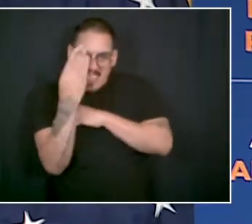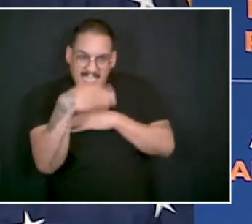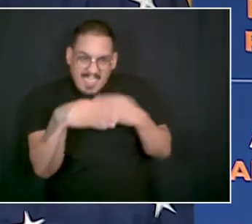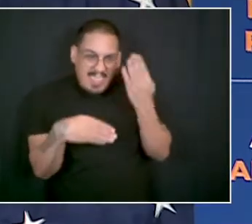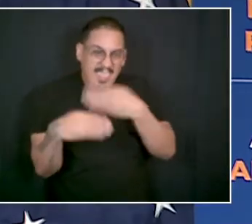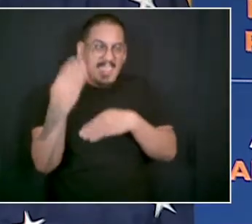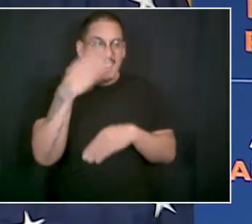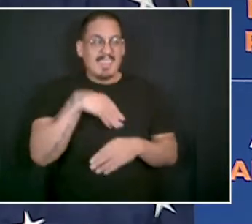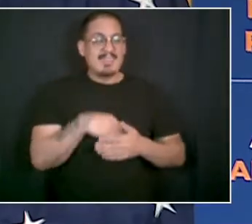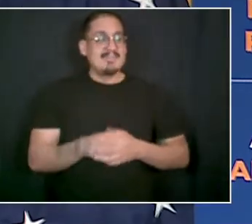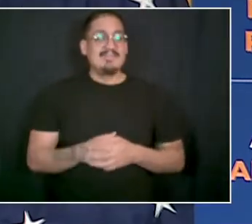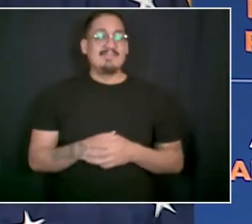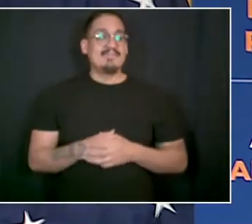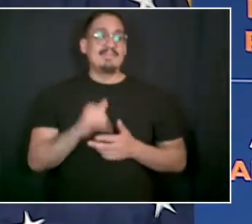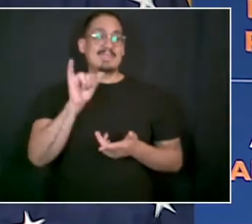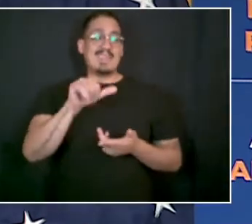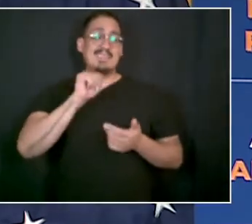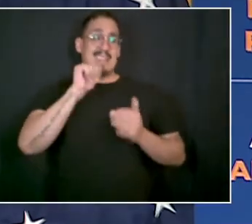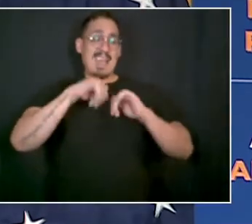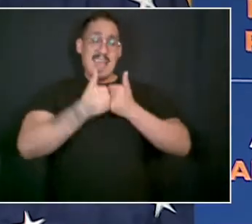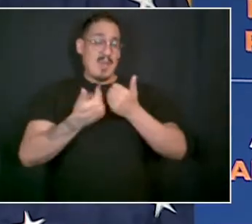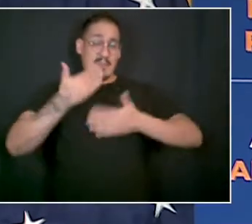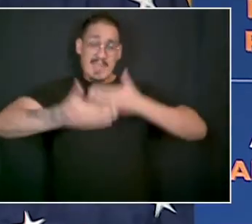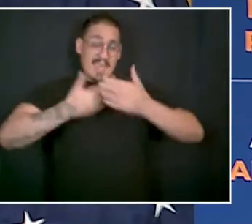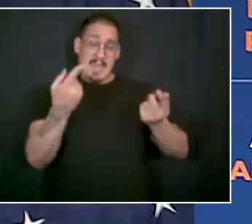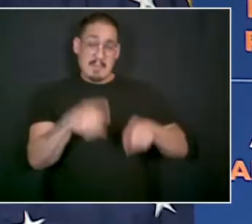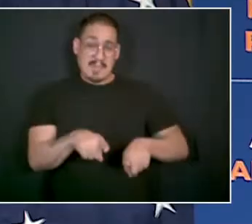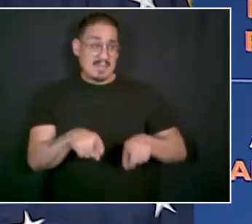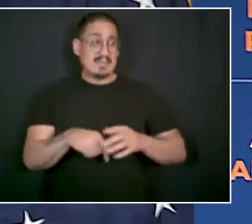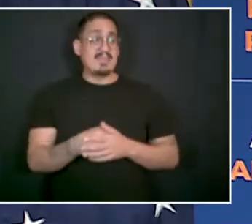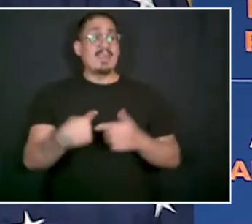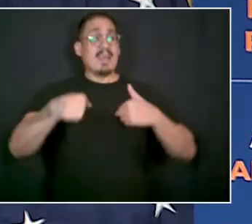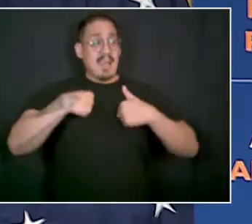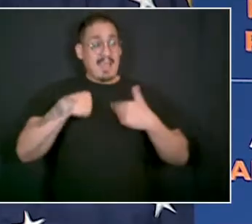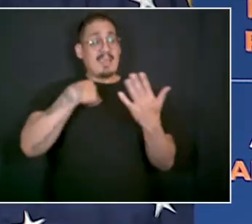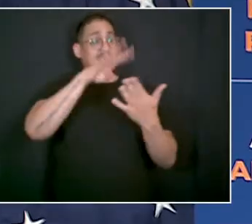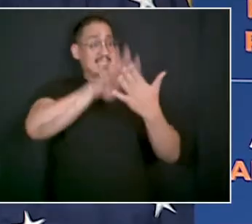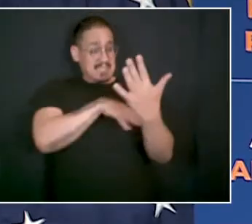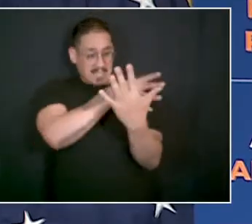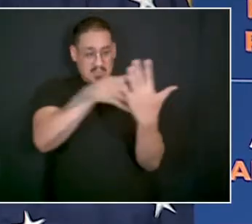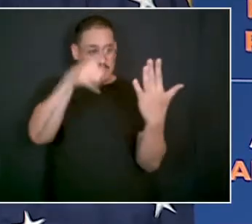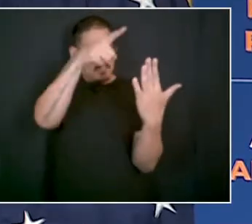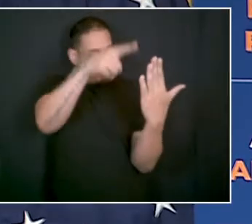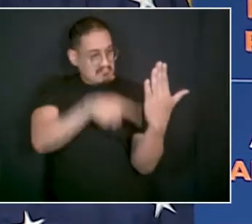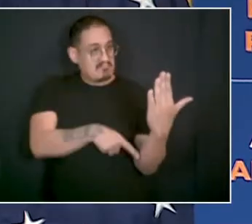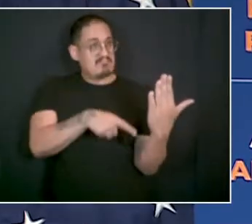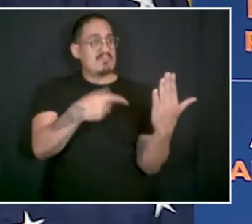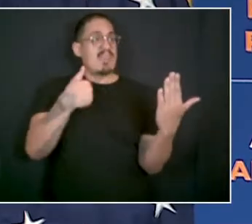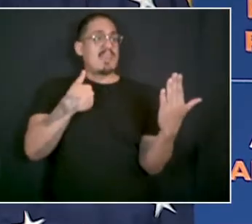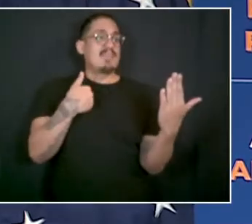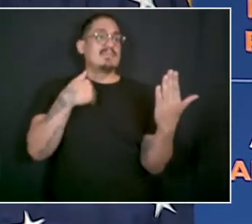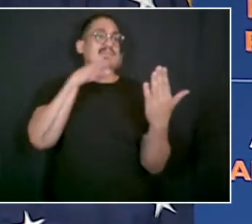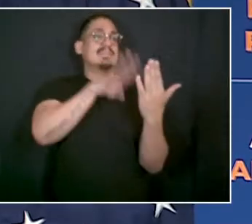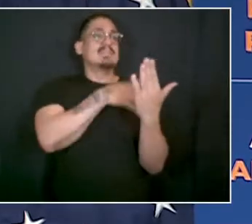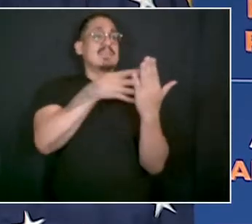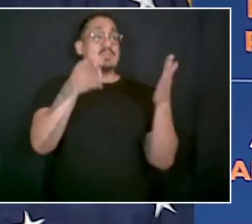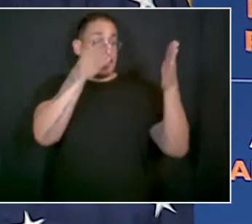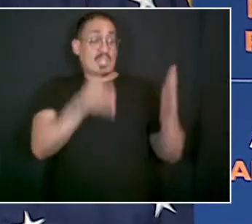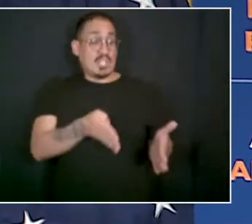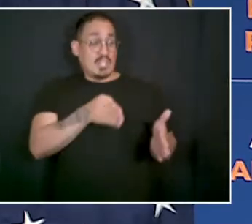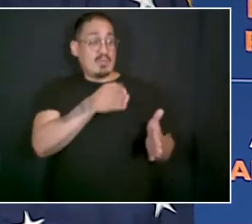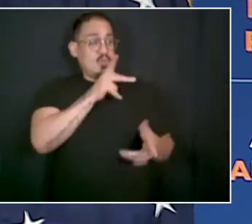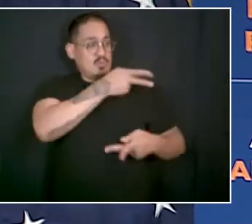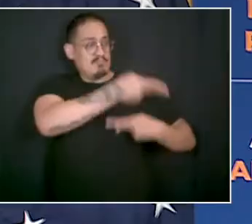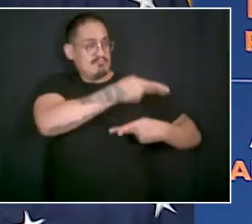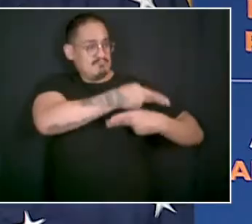scheduler. We brief, and I'm updated just about twice a week on different topics. When I'm briefed on this, and I make